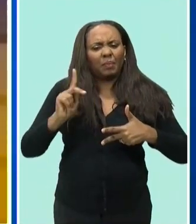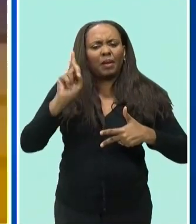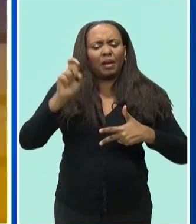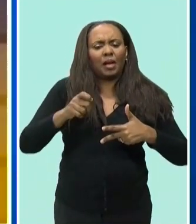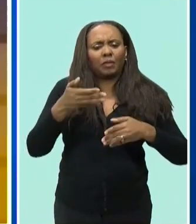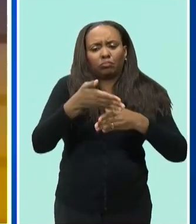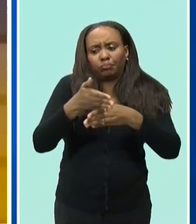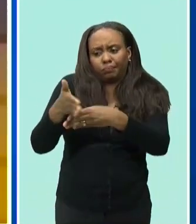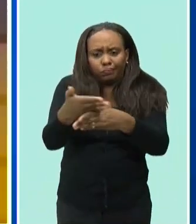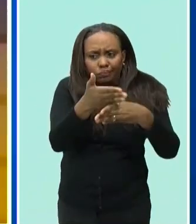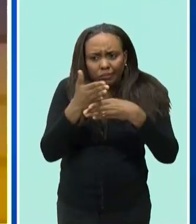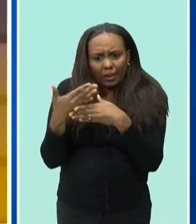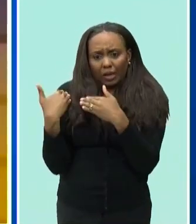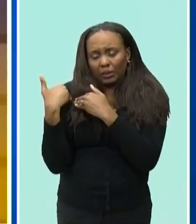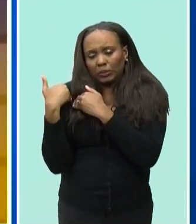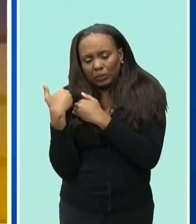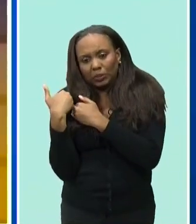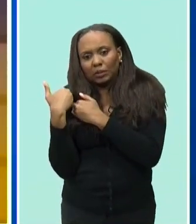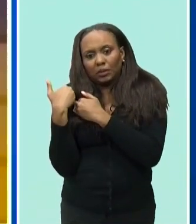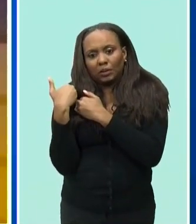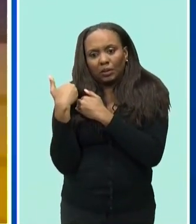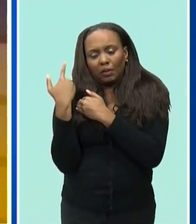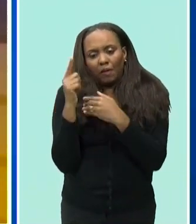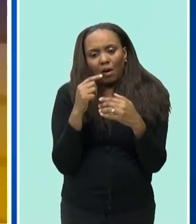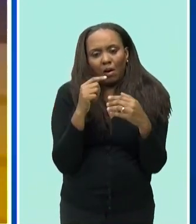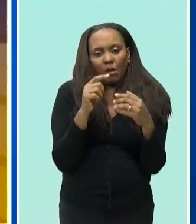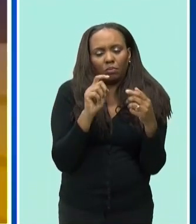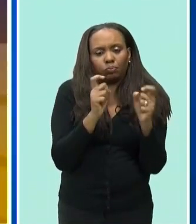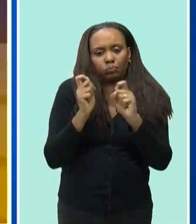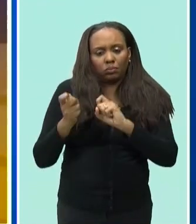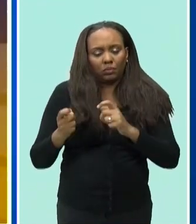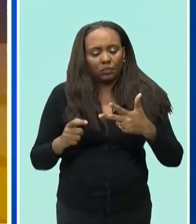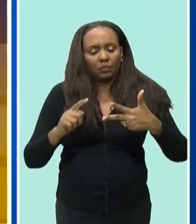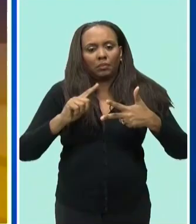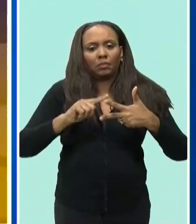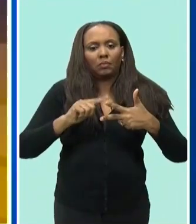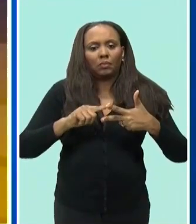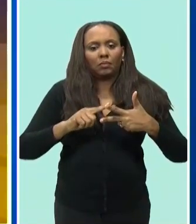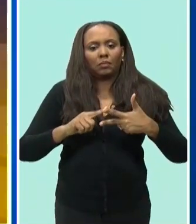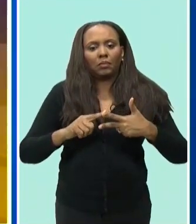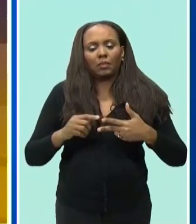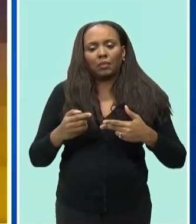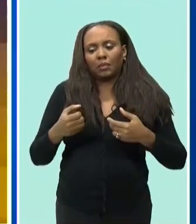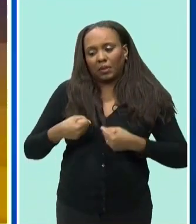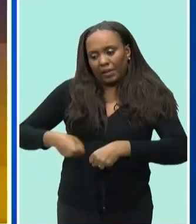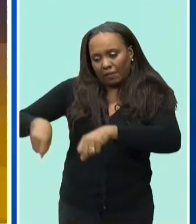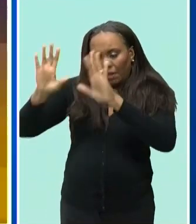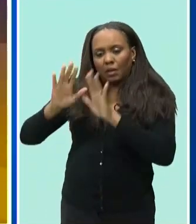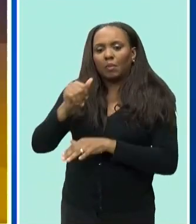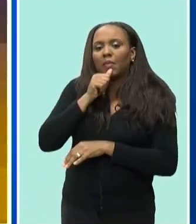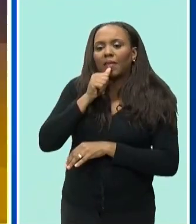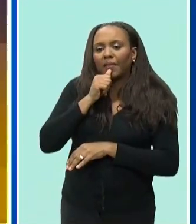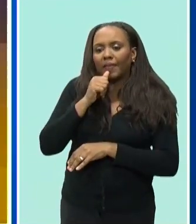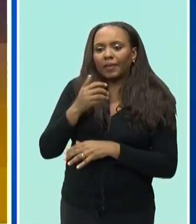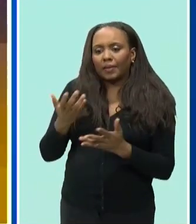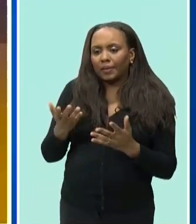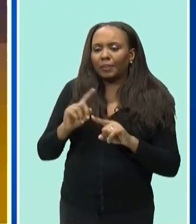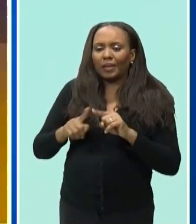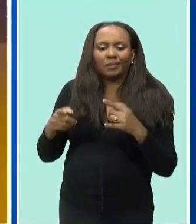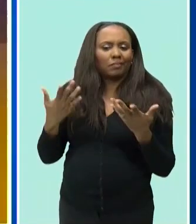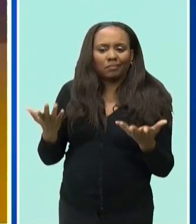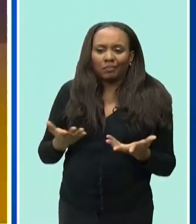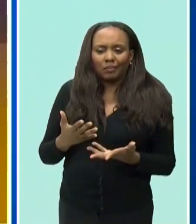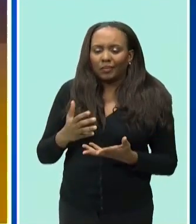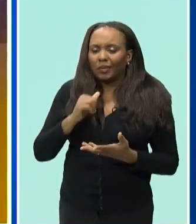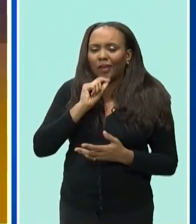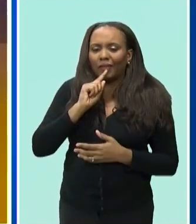bear some of the pain of the restructuring. The second option, give it to the private sector completely. Well, that's a non-starter because that's only